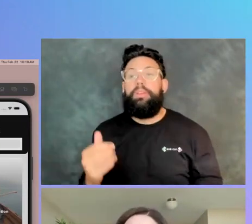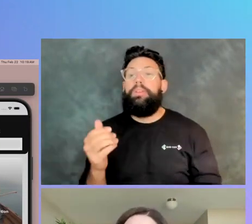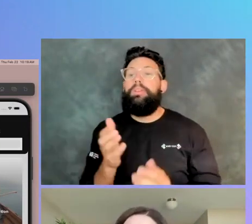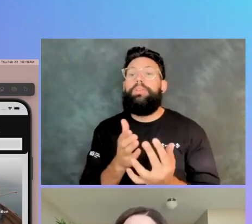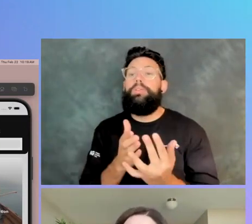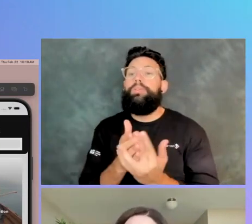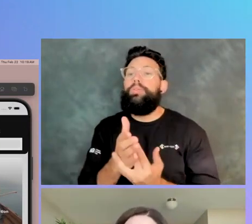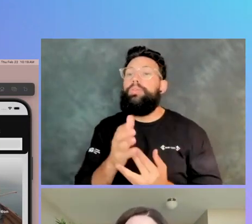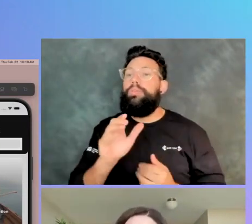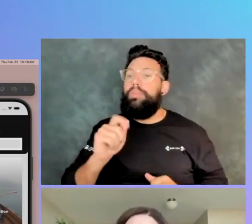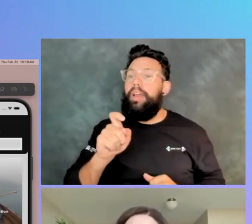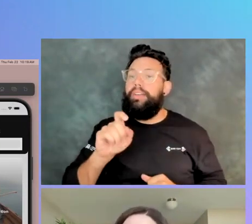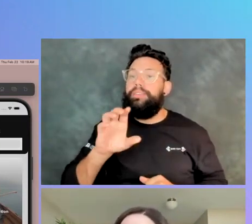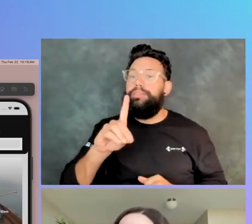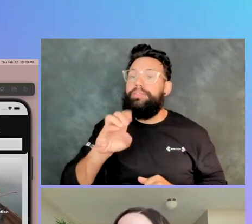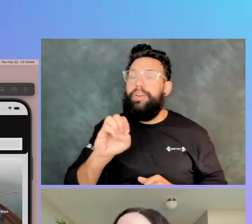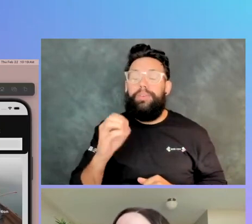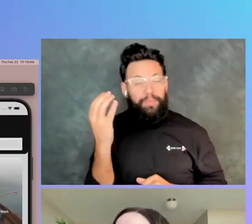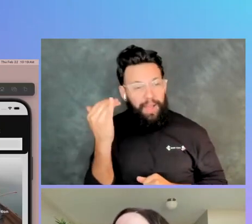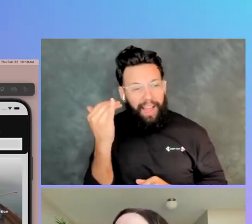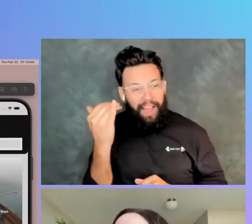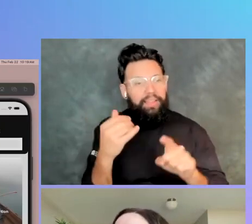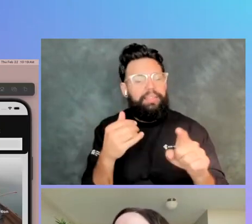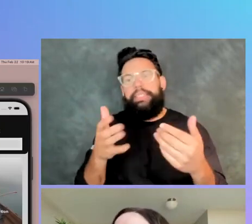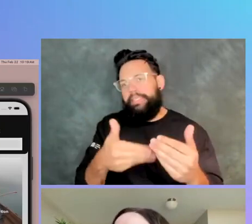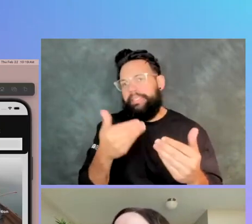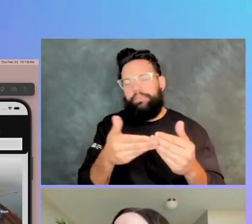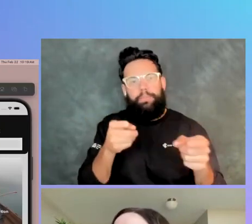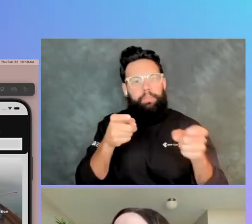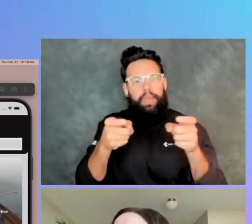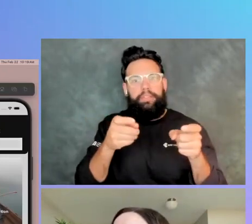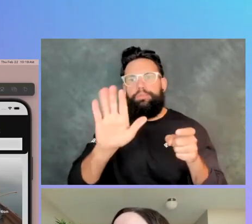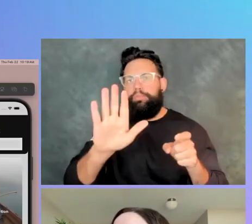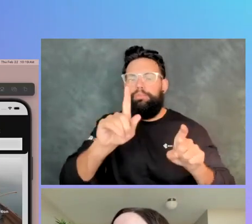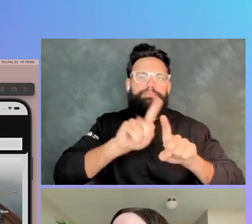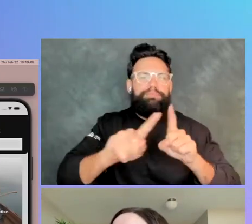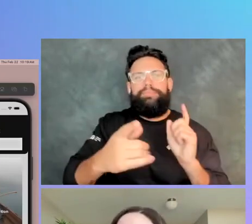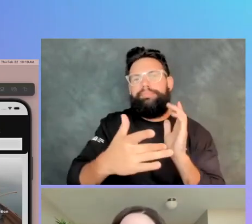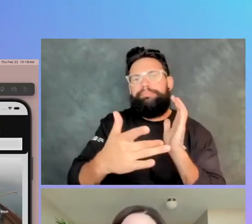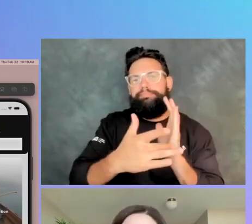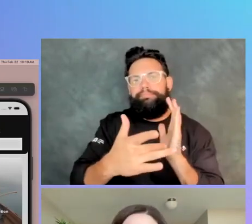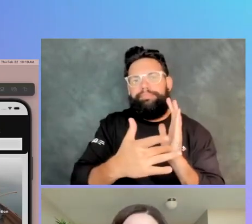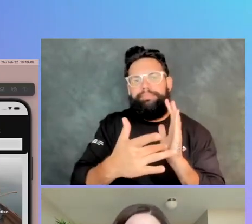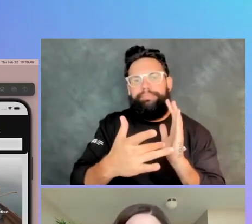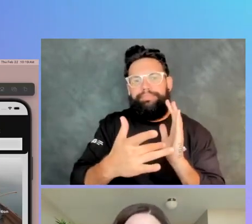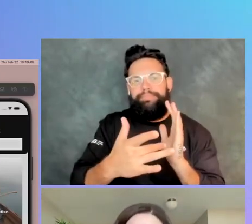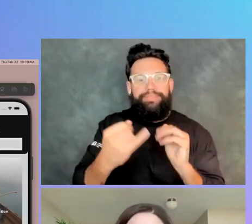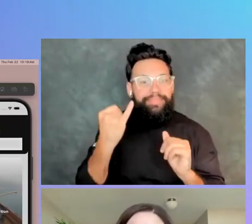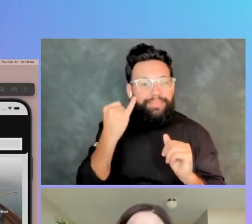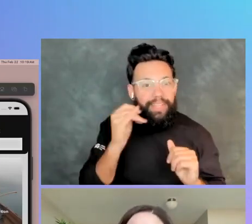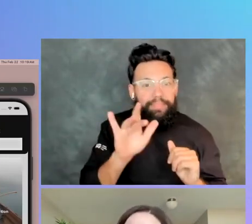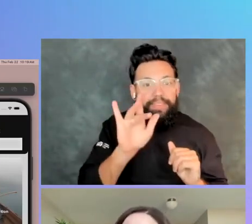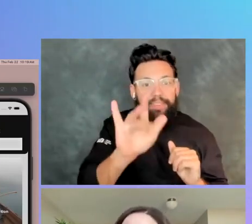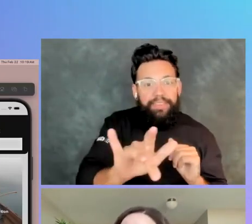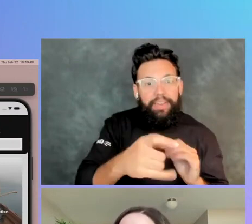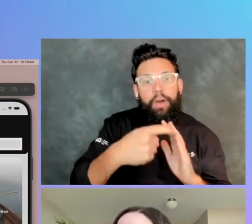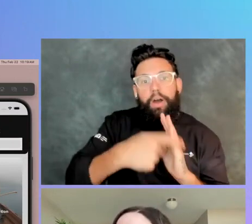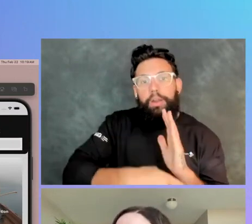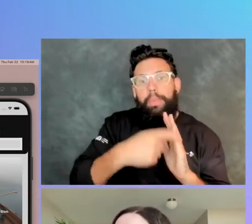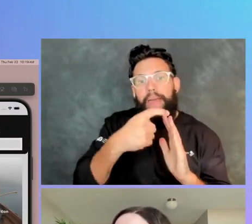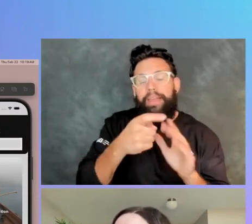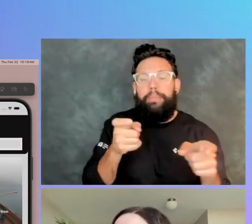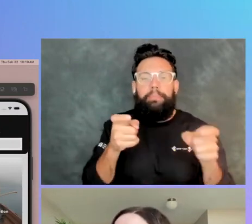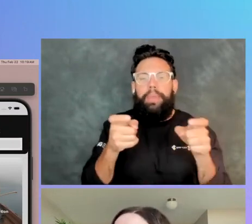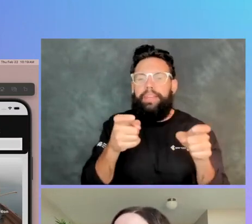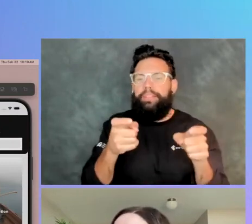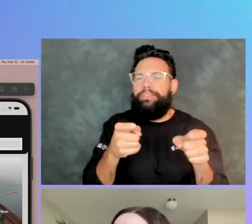great way that you can manage your devices for testing if you use this automatic signing checkbox. So I'm going to talk a little bit more about that in a second,